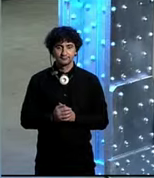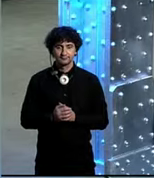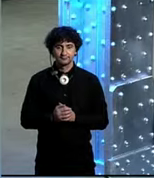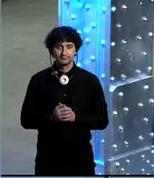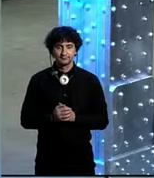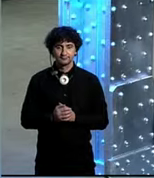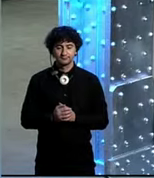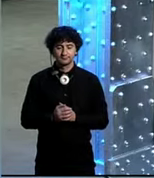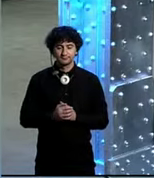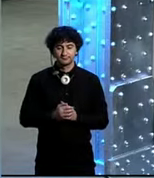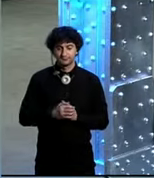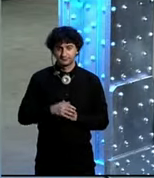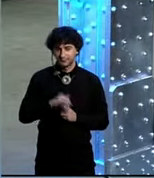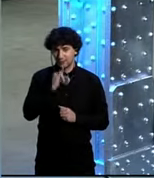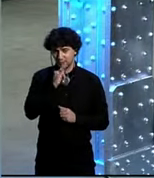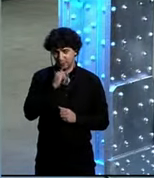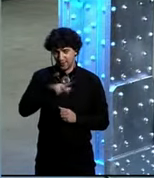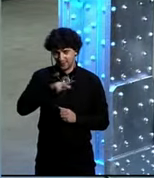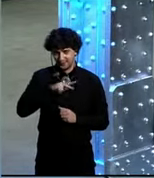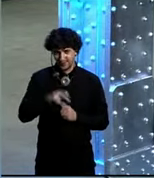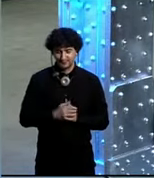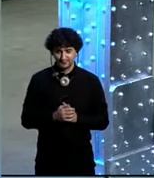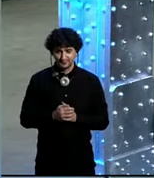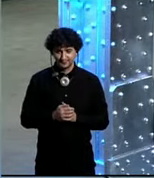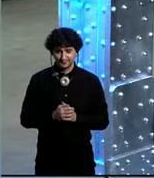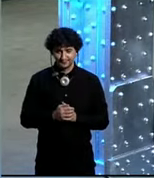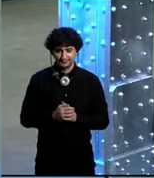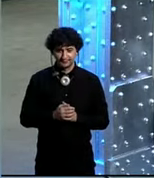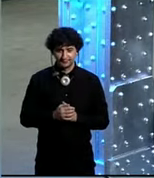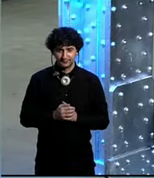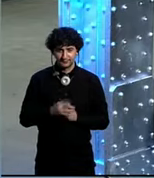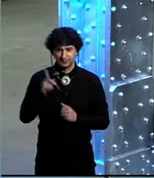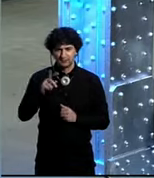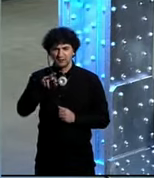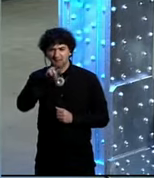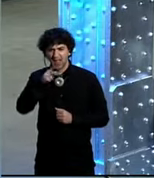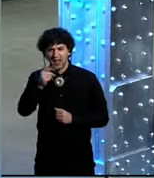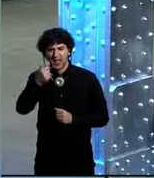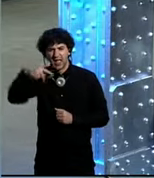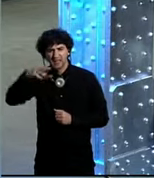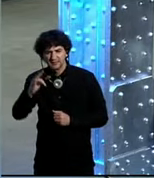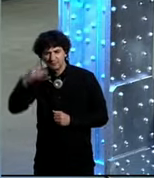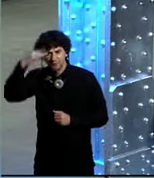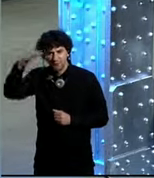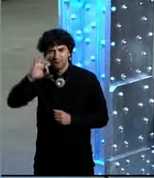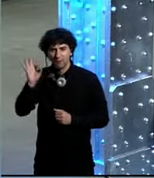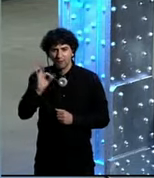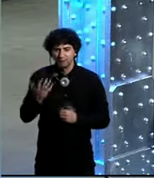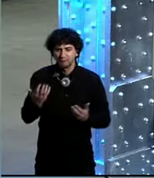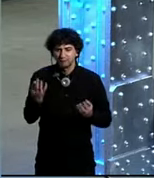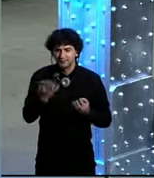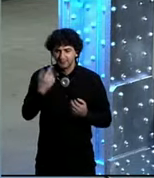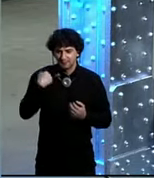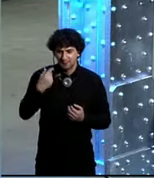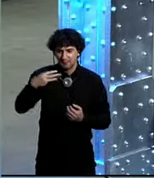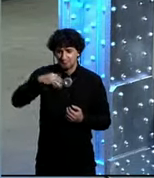Lo voy a hacer en castellano. I'll do this in Spanish. So, Samuel, you just came from Cannes. You